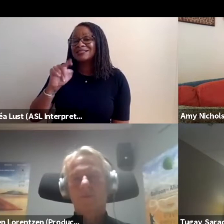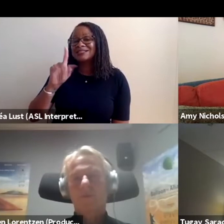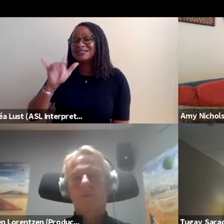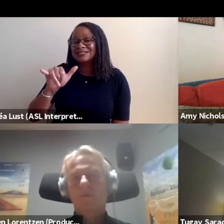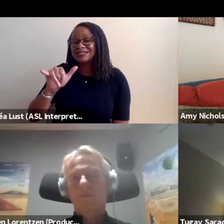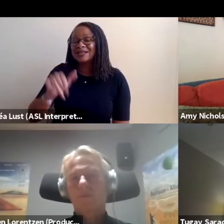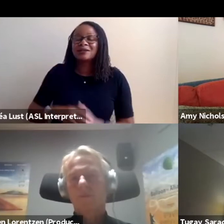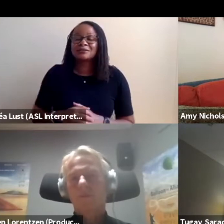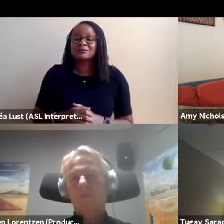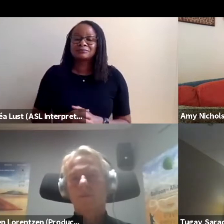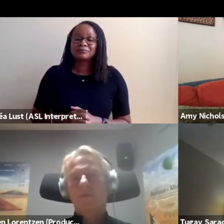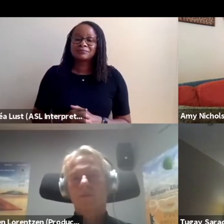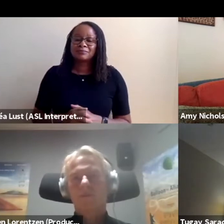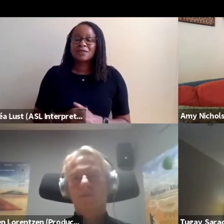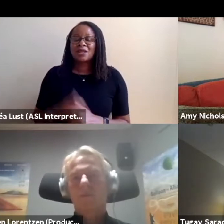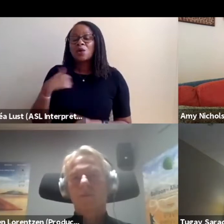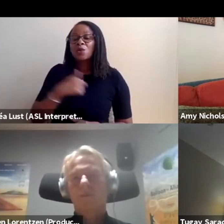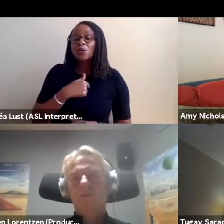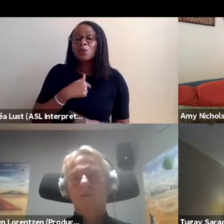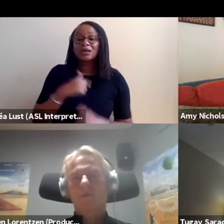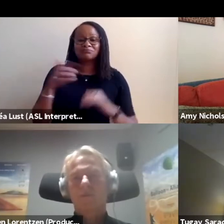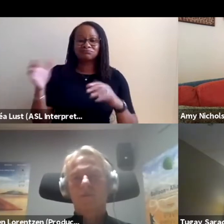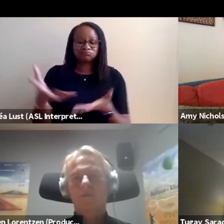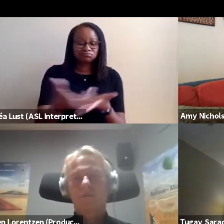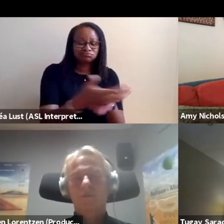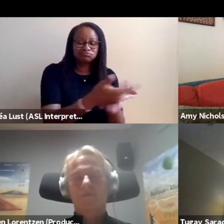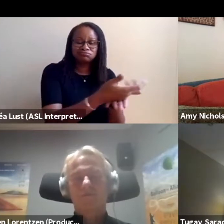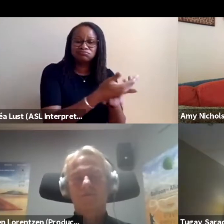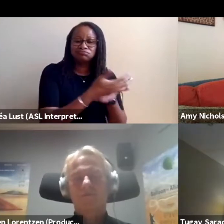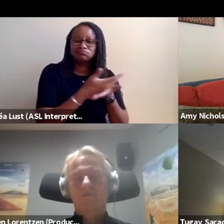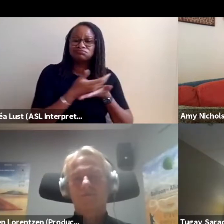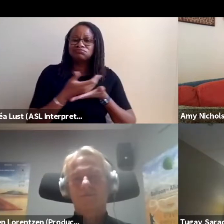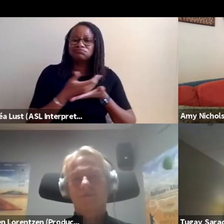So we were, collecting all the men